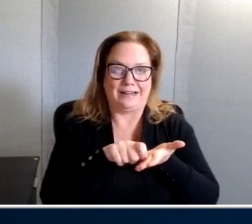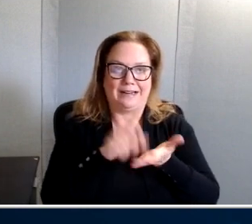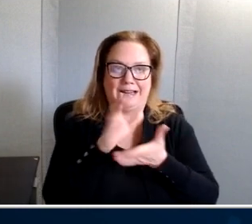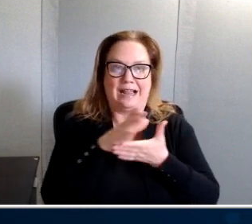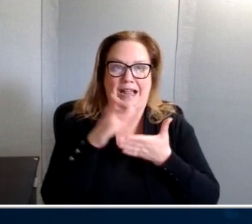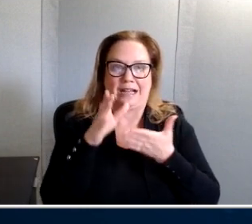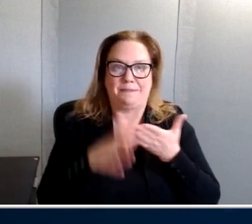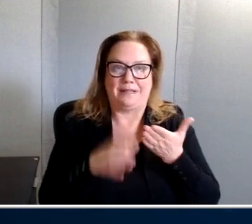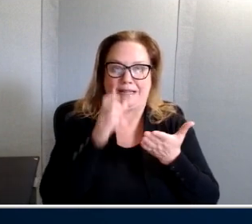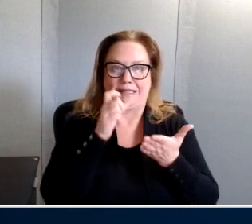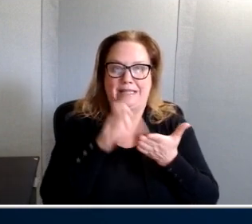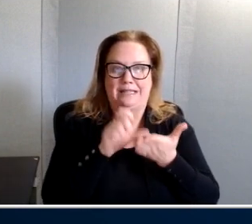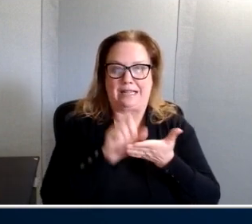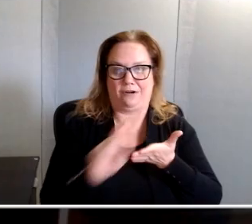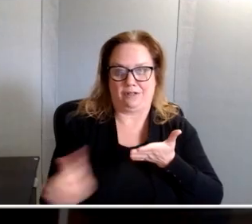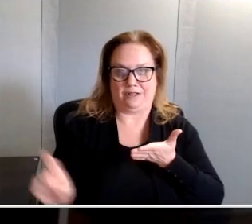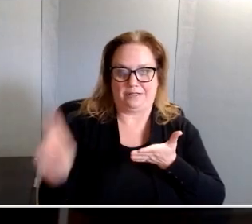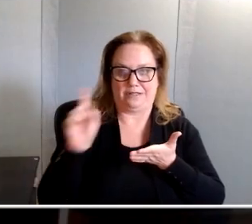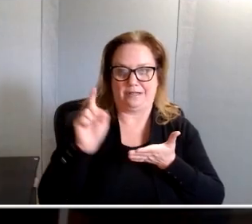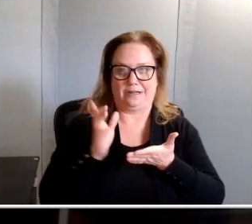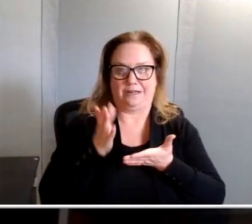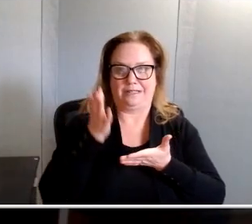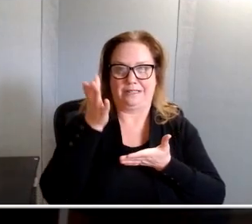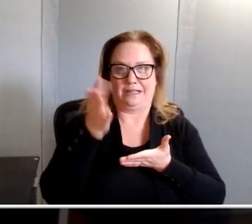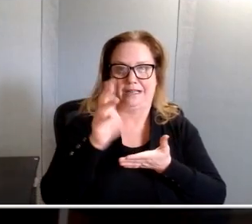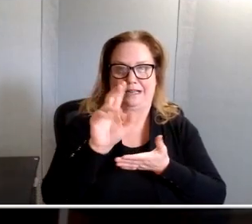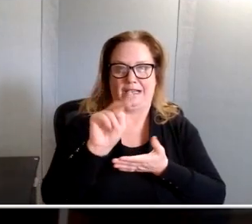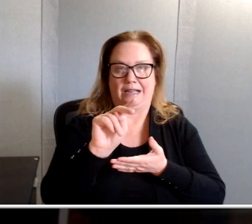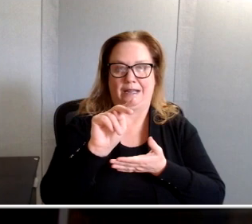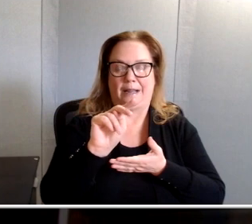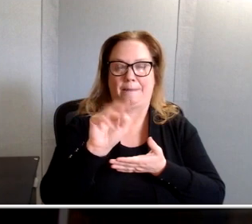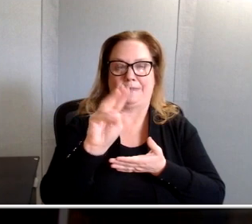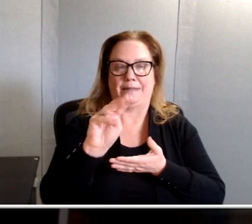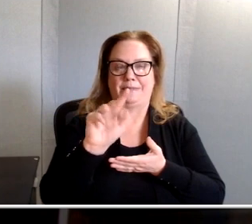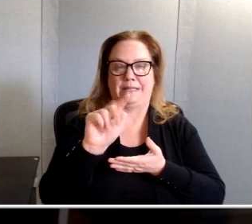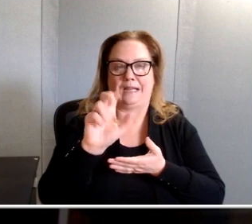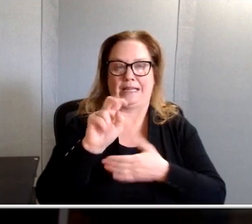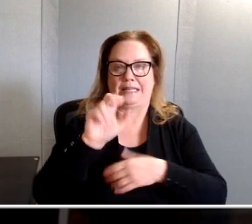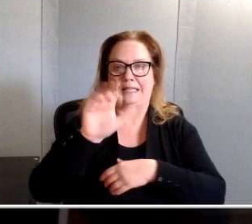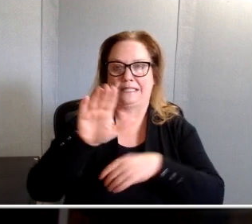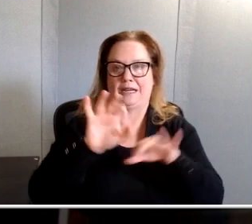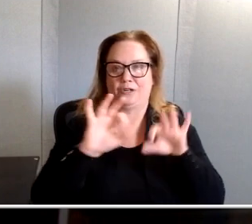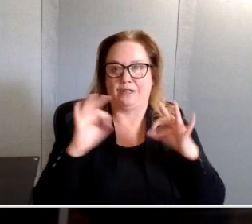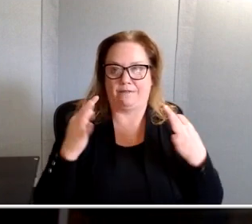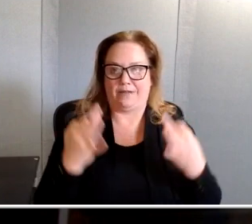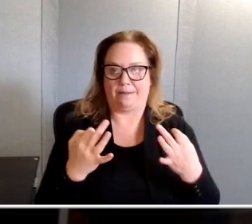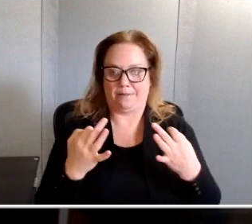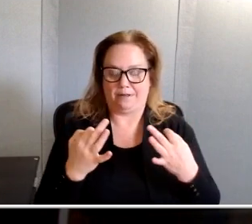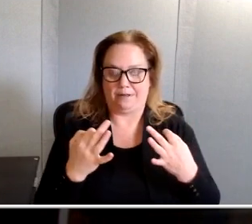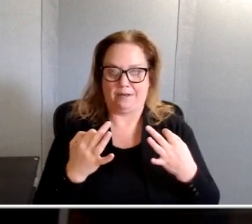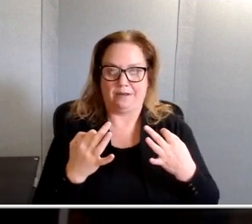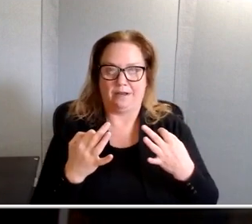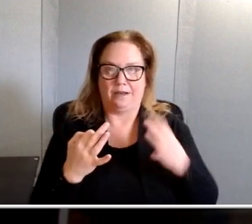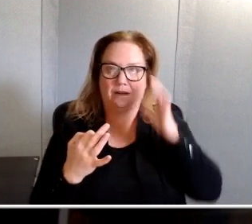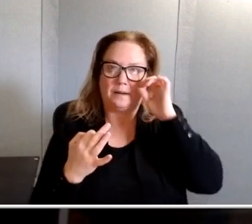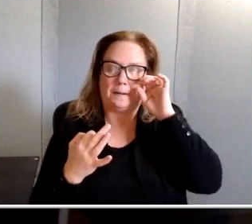completed it, I think, last week, and we forwarded it to MTN, and they sent it on to the family. It was